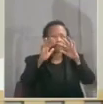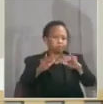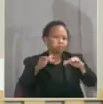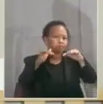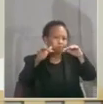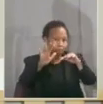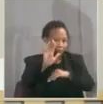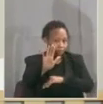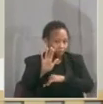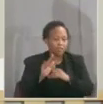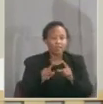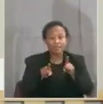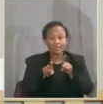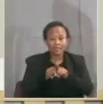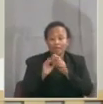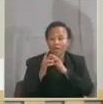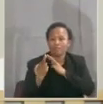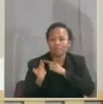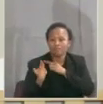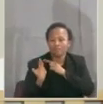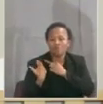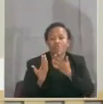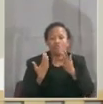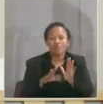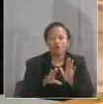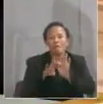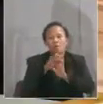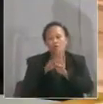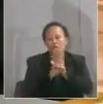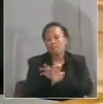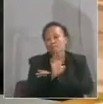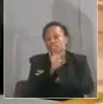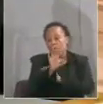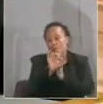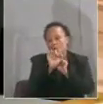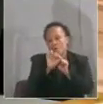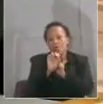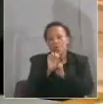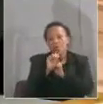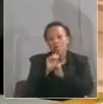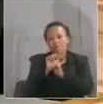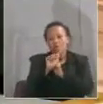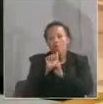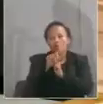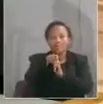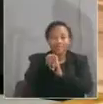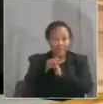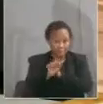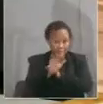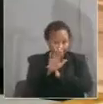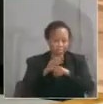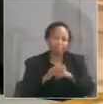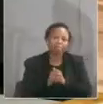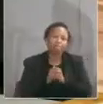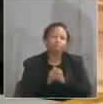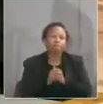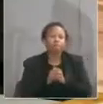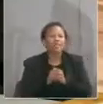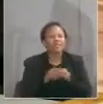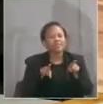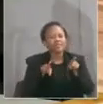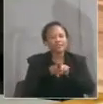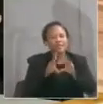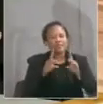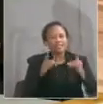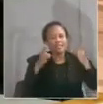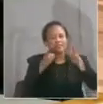accounting for Program 4 of the South African Police Service. And the very same